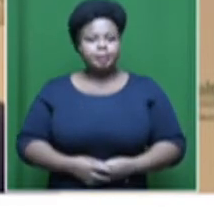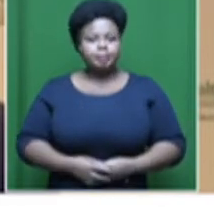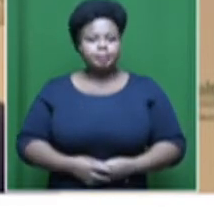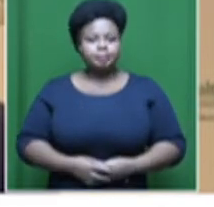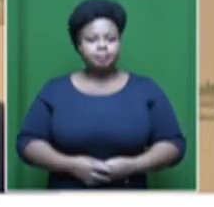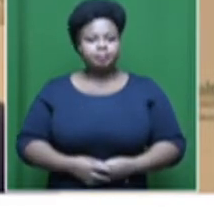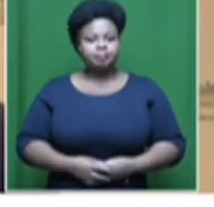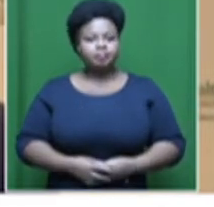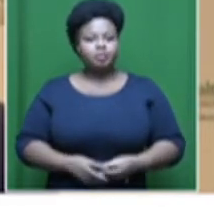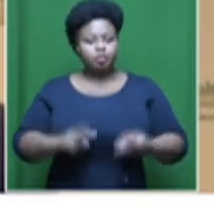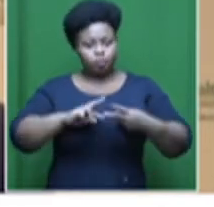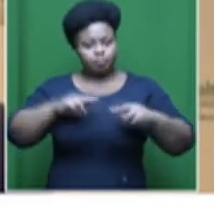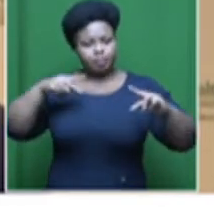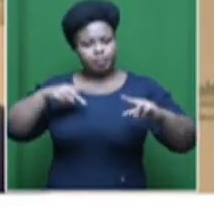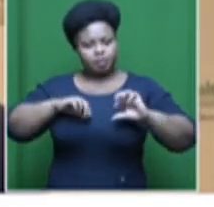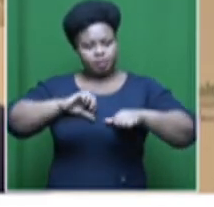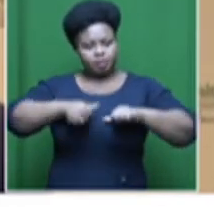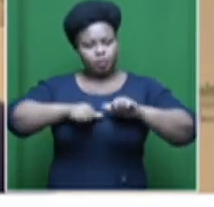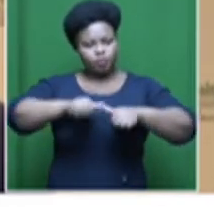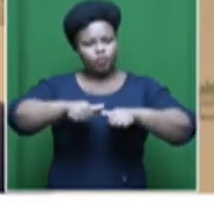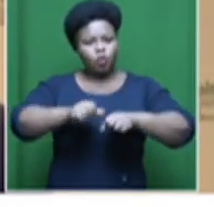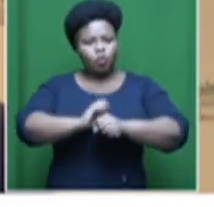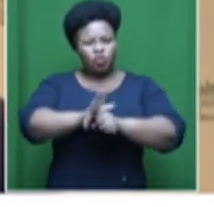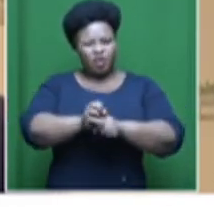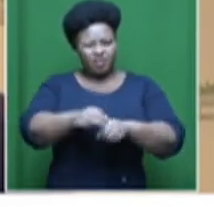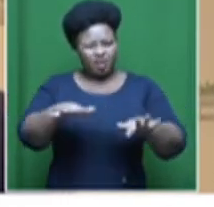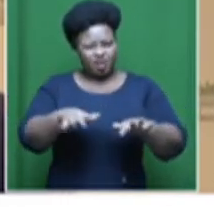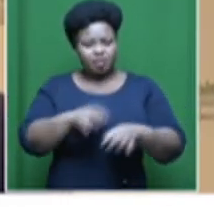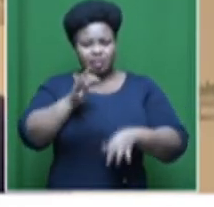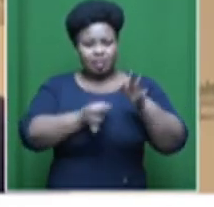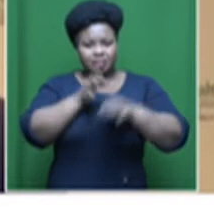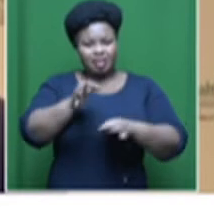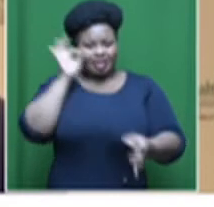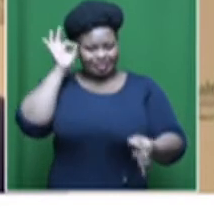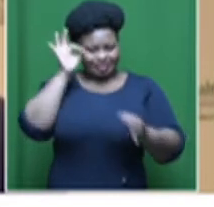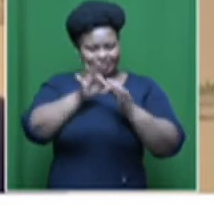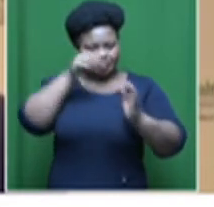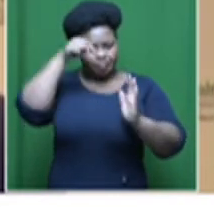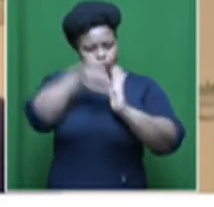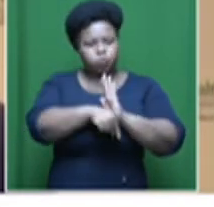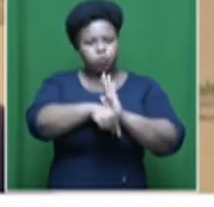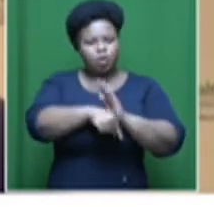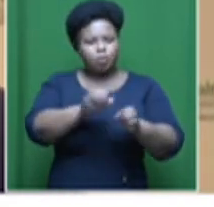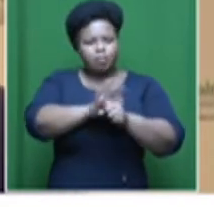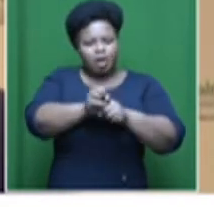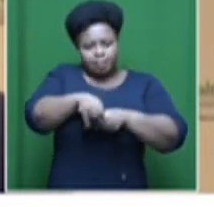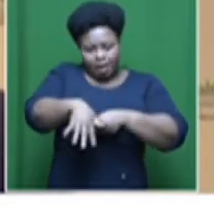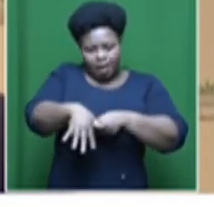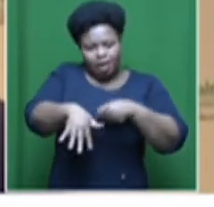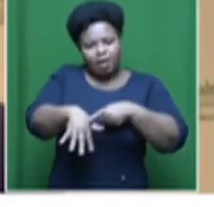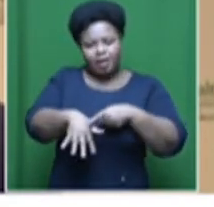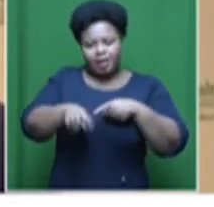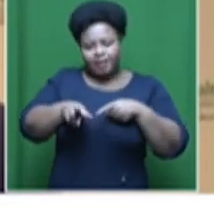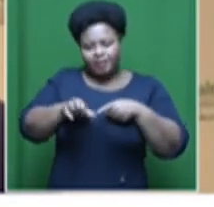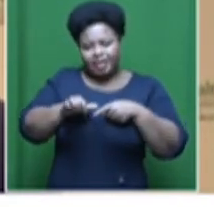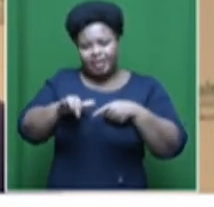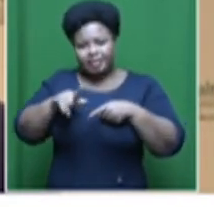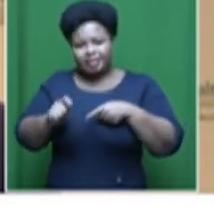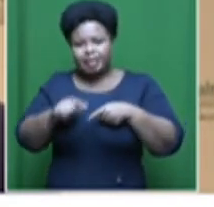the genetic sequencing of the COVID-19, indicating the existence of a new variant, which we